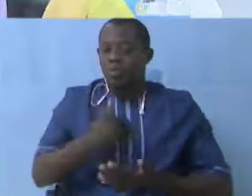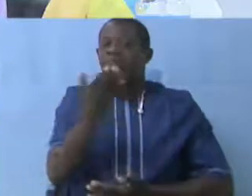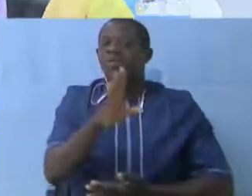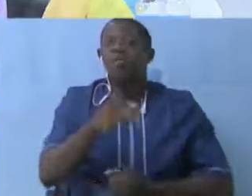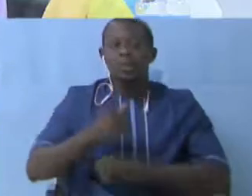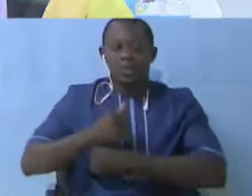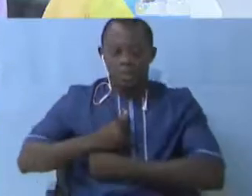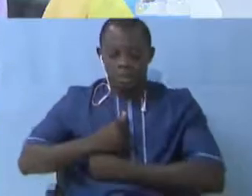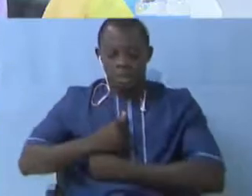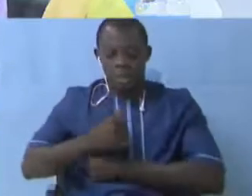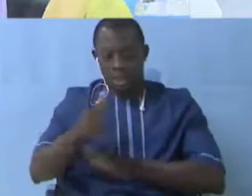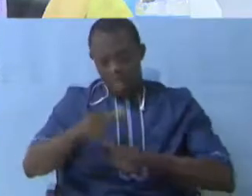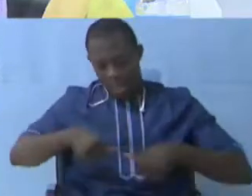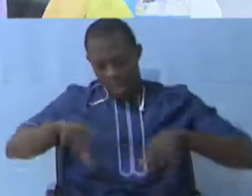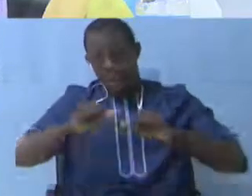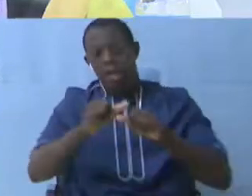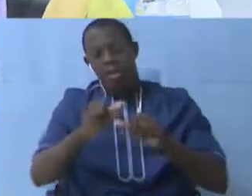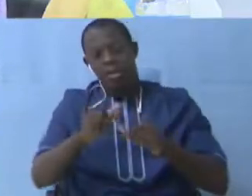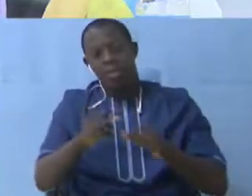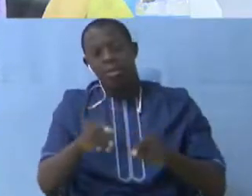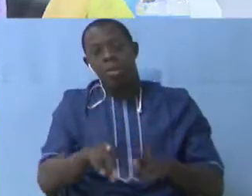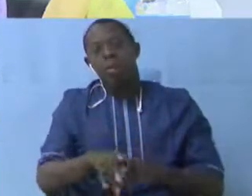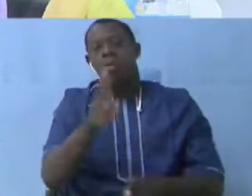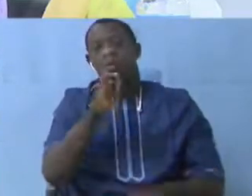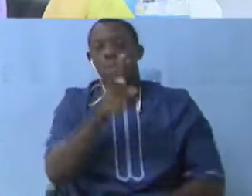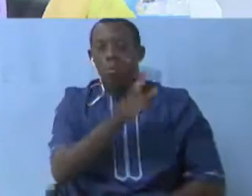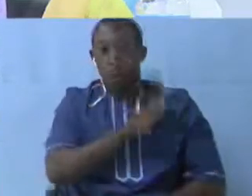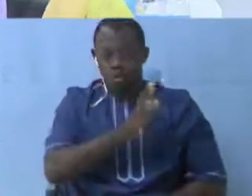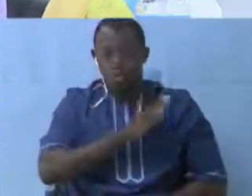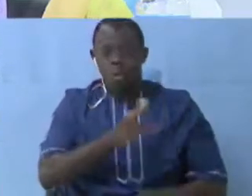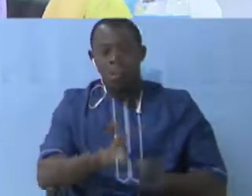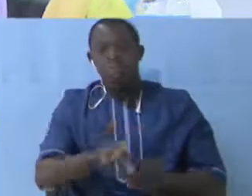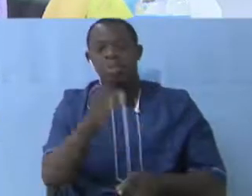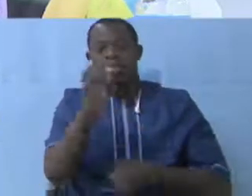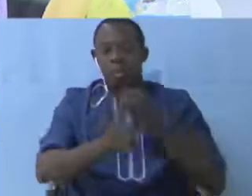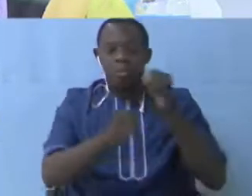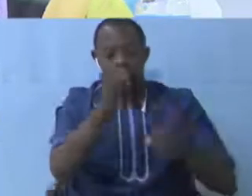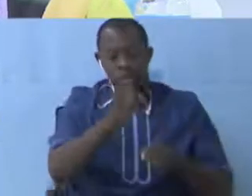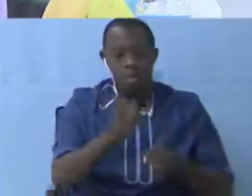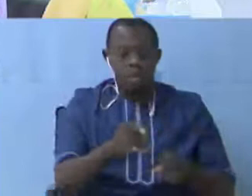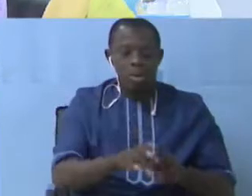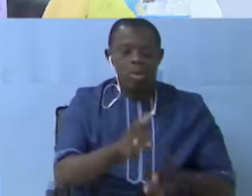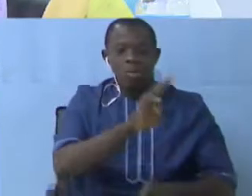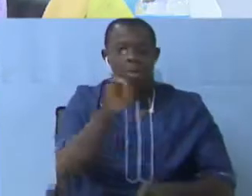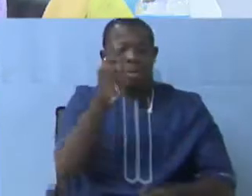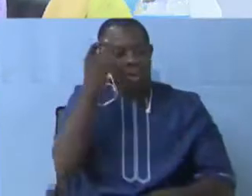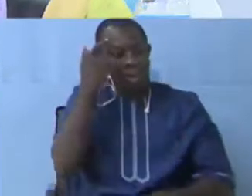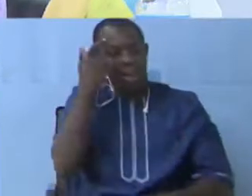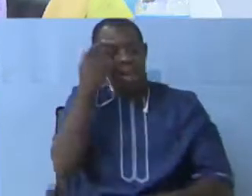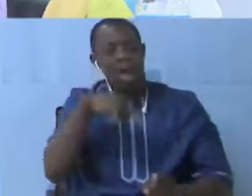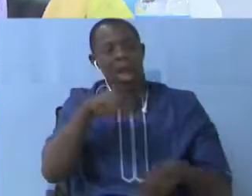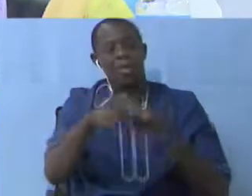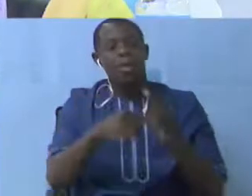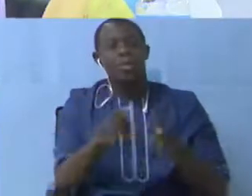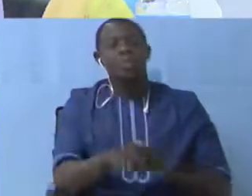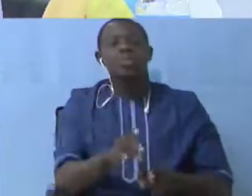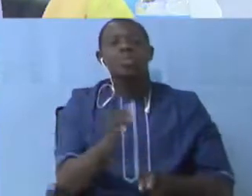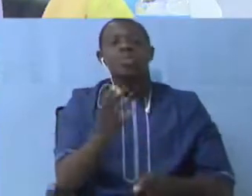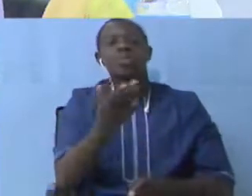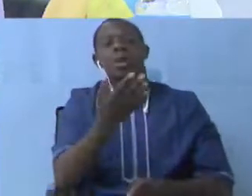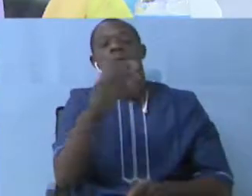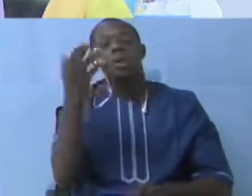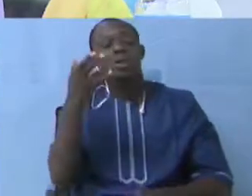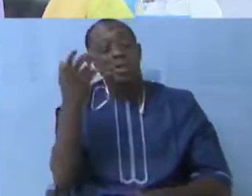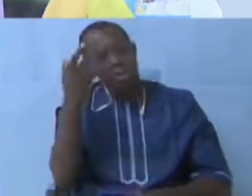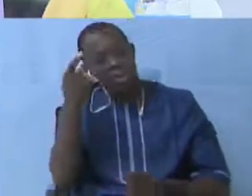forces who were also running away, but we couldn't ascertain a certain number of things. We don't